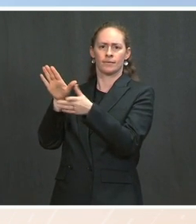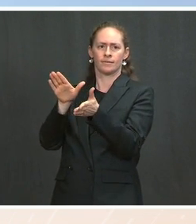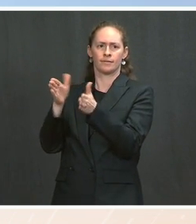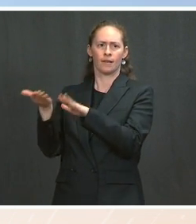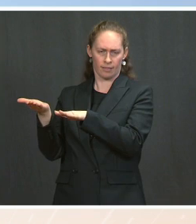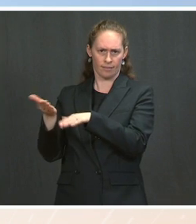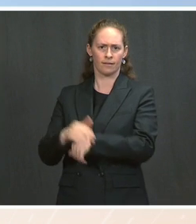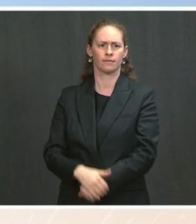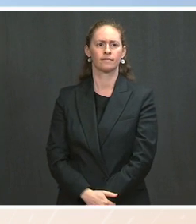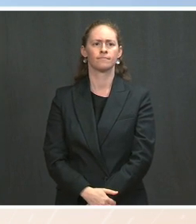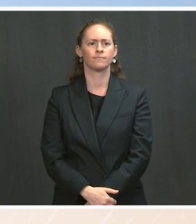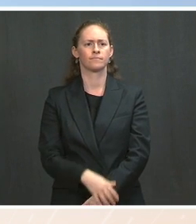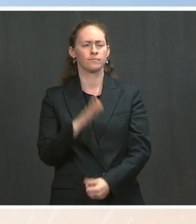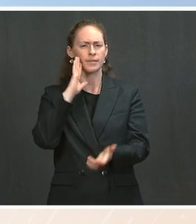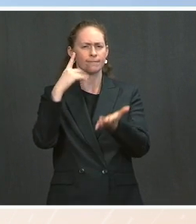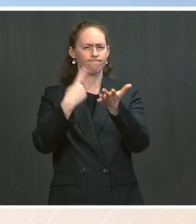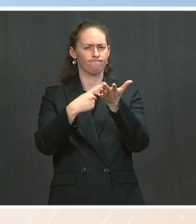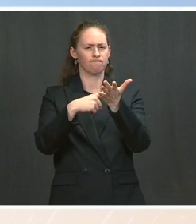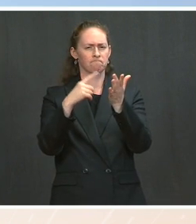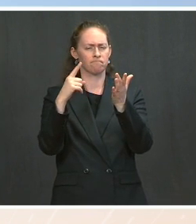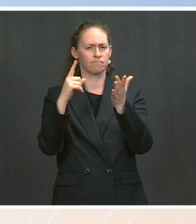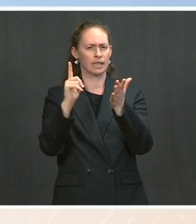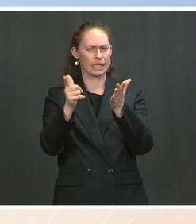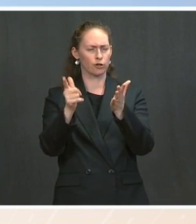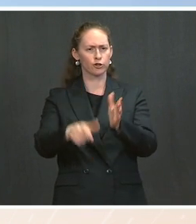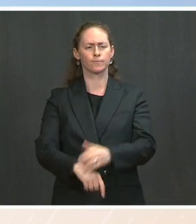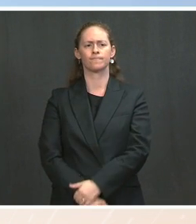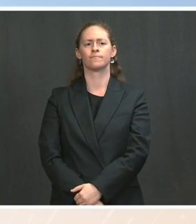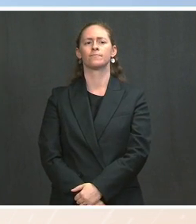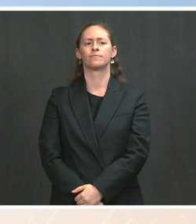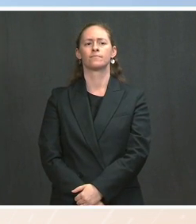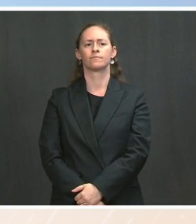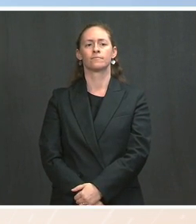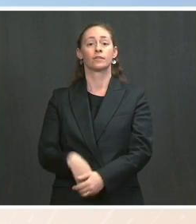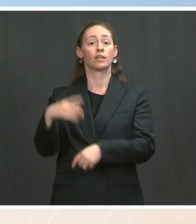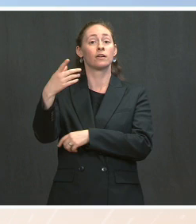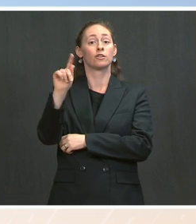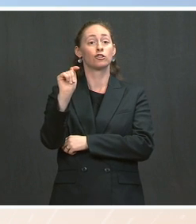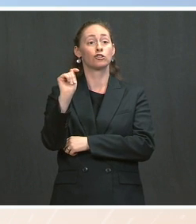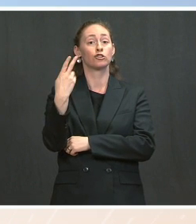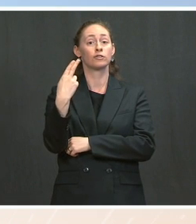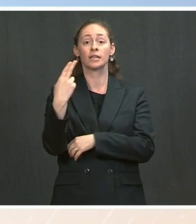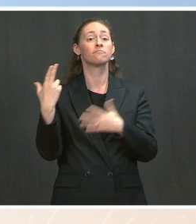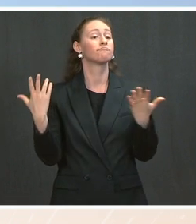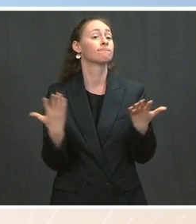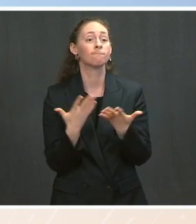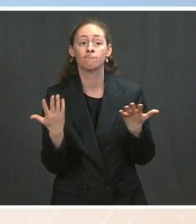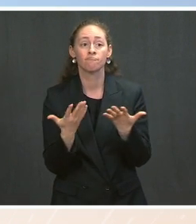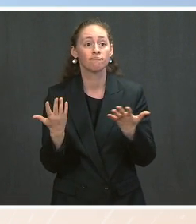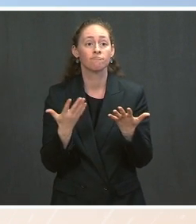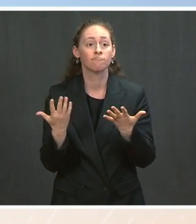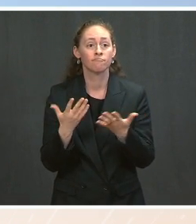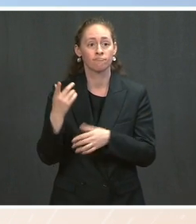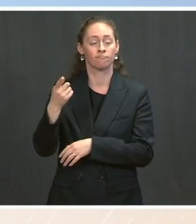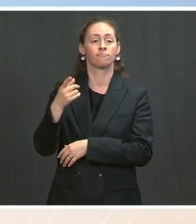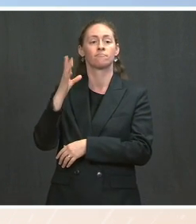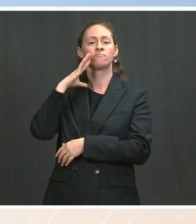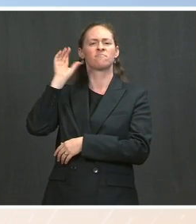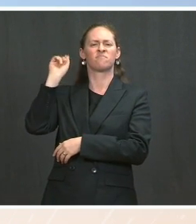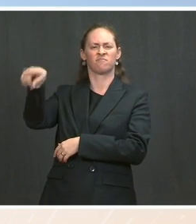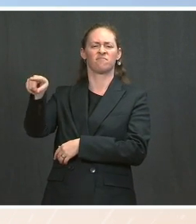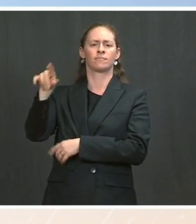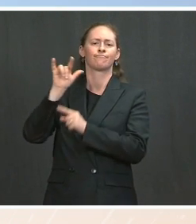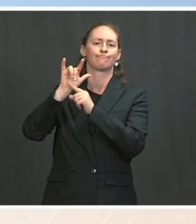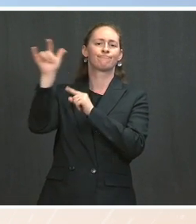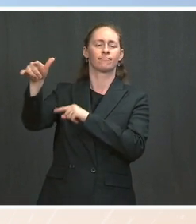today, maybe later this weekend. On Thursday, the president will travel to Cleveland, Ohio to deliver remarks on the economy. And on Friday, his budget